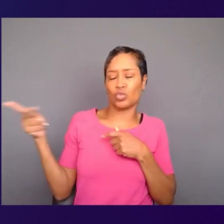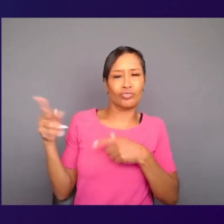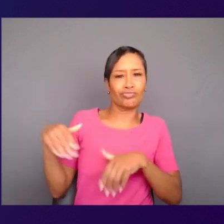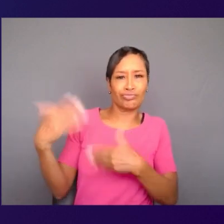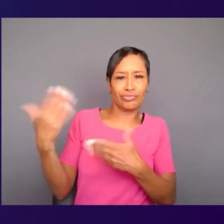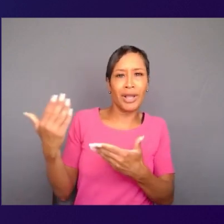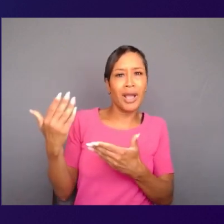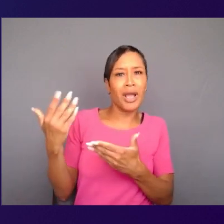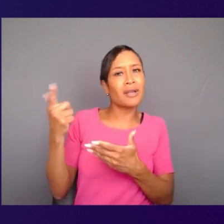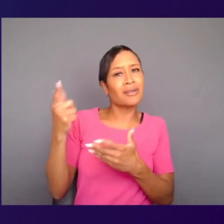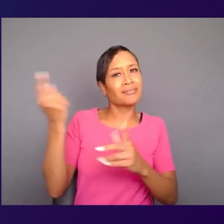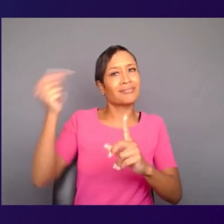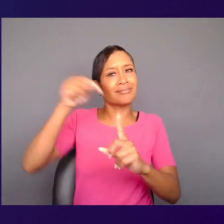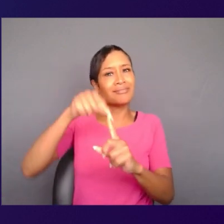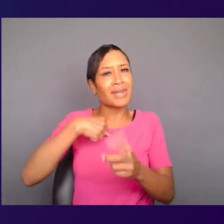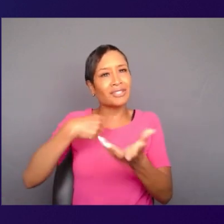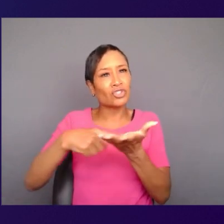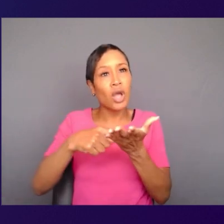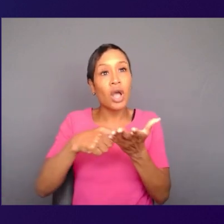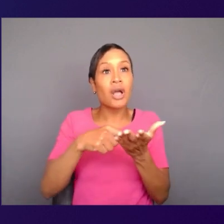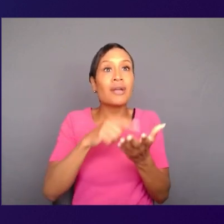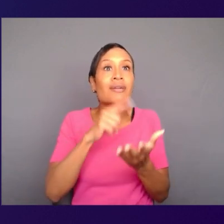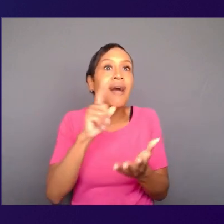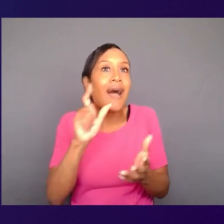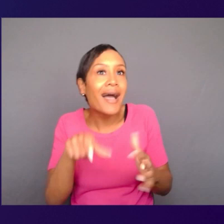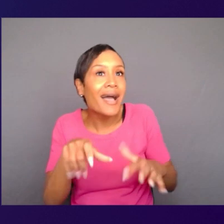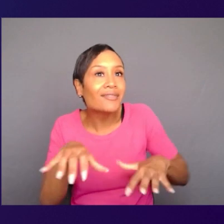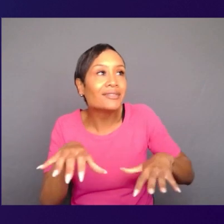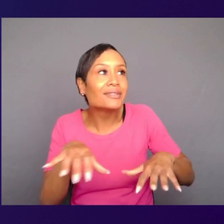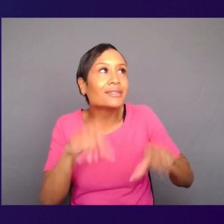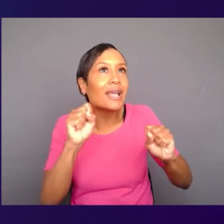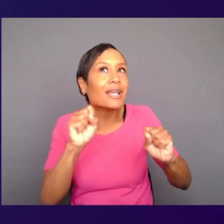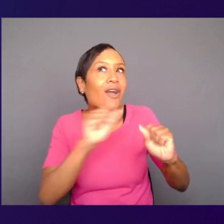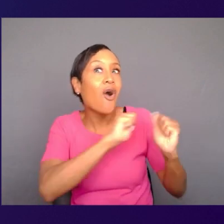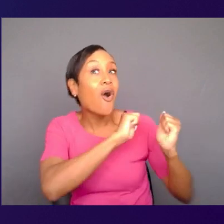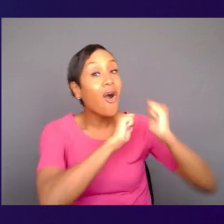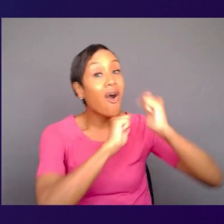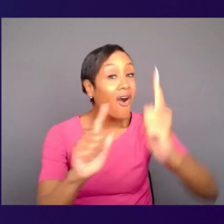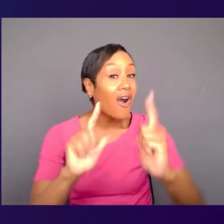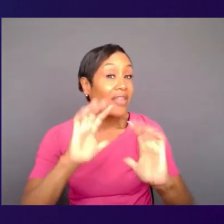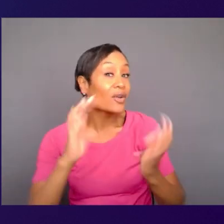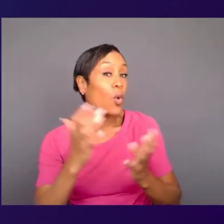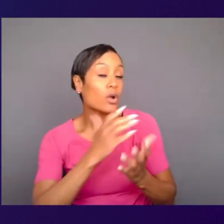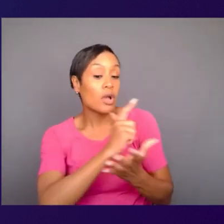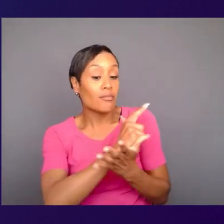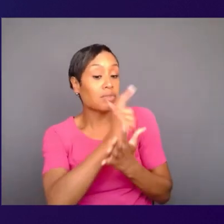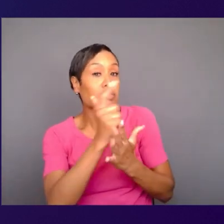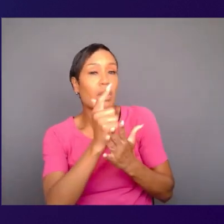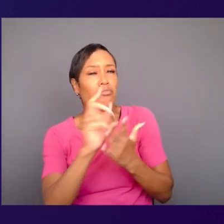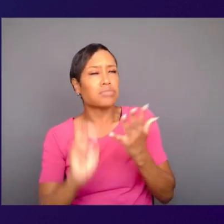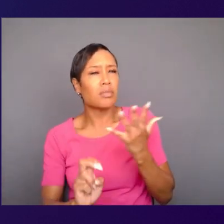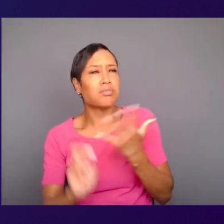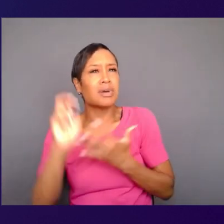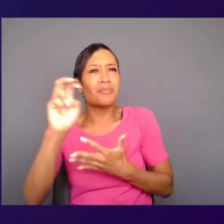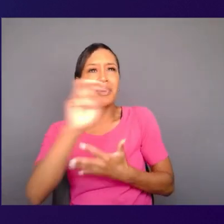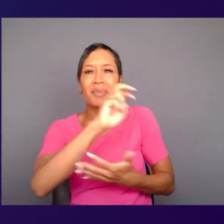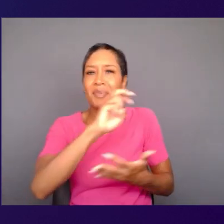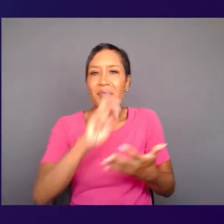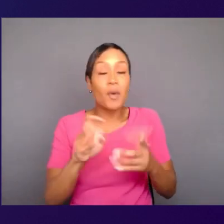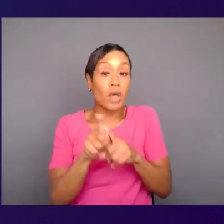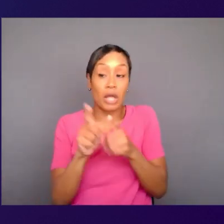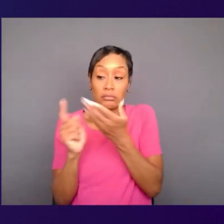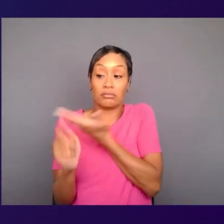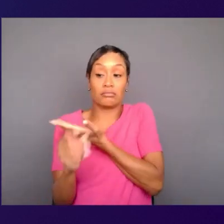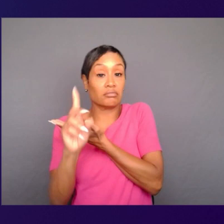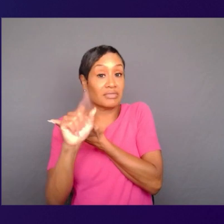back to what I talked about earlier, which you don't have to take all of the courses in progression. You can bounce around, or you can take, like you did, Dave, take